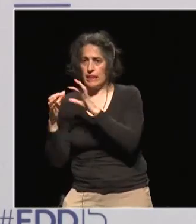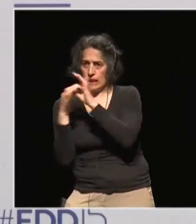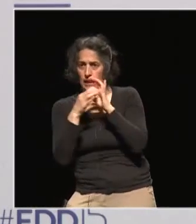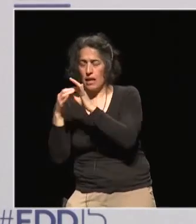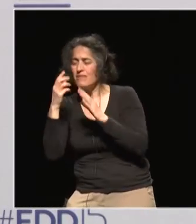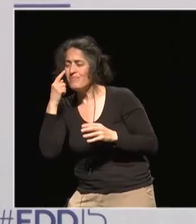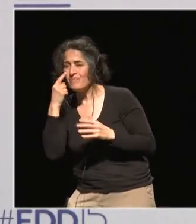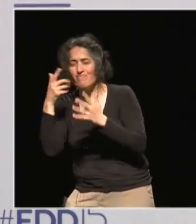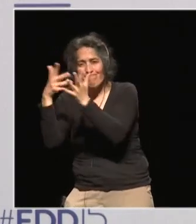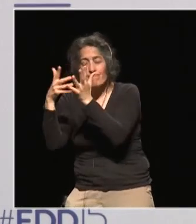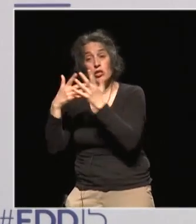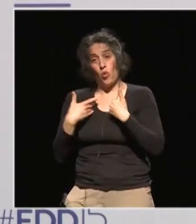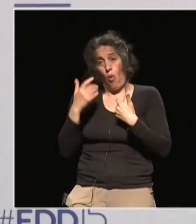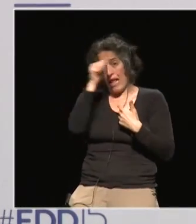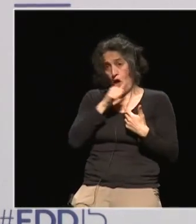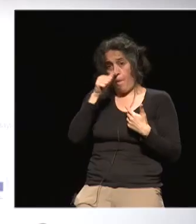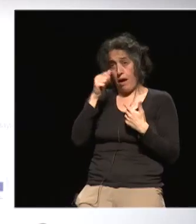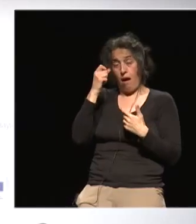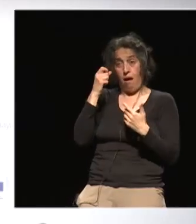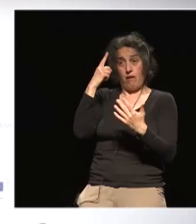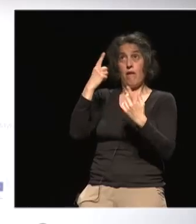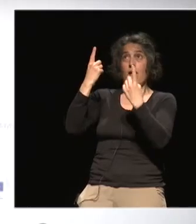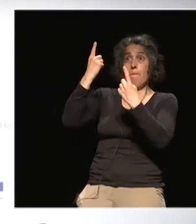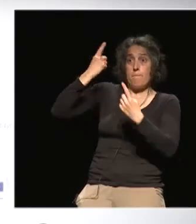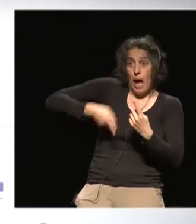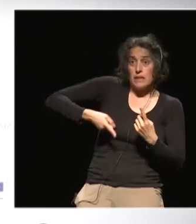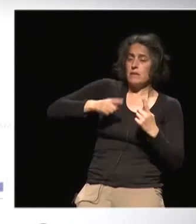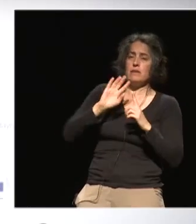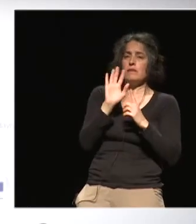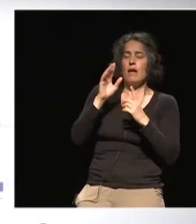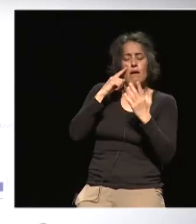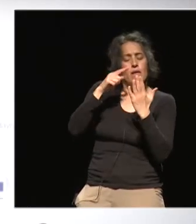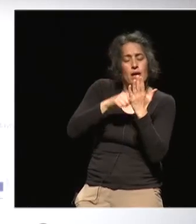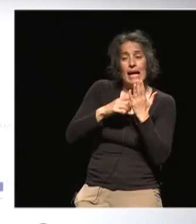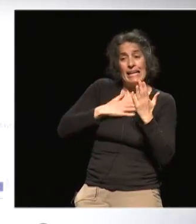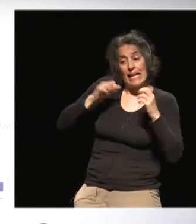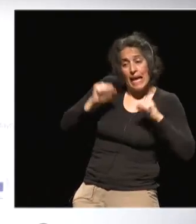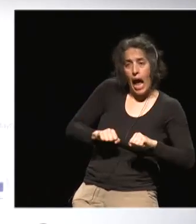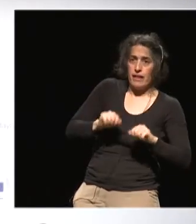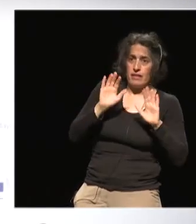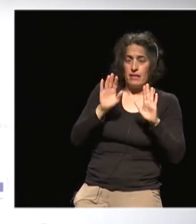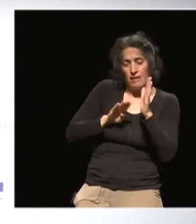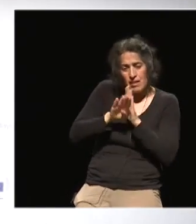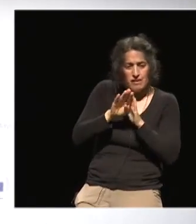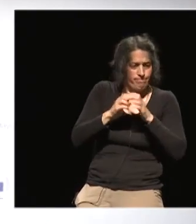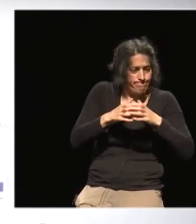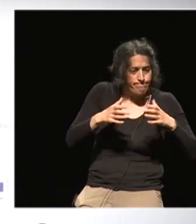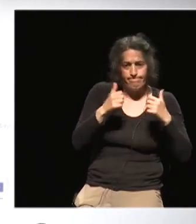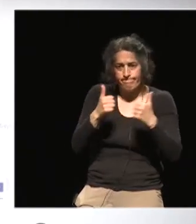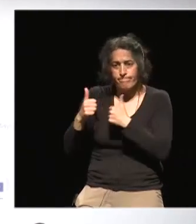we understand it. But otherwise, this does not mean that we should be remaining hands tied